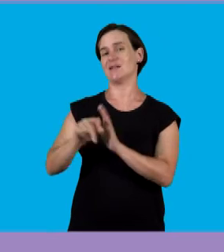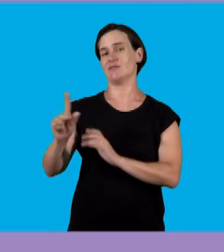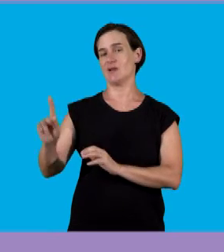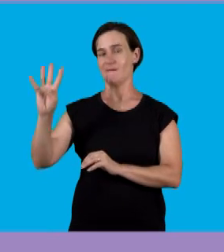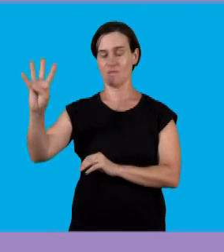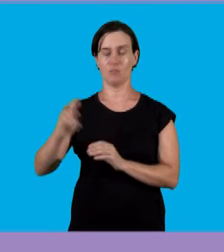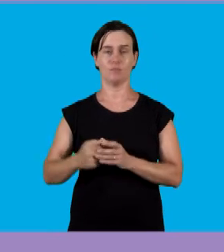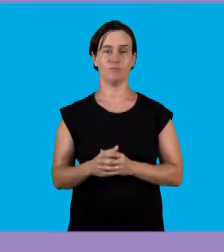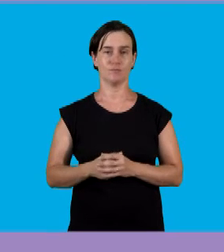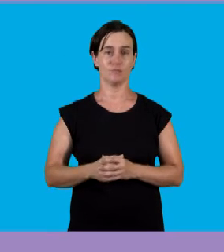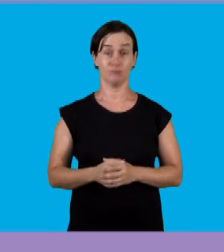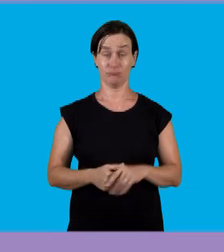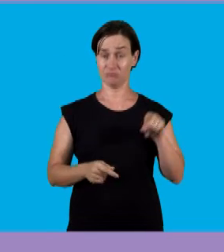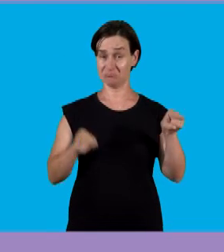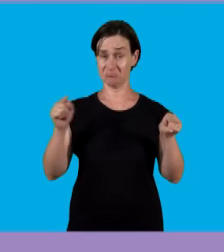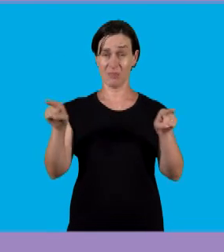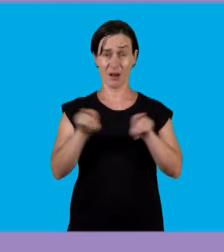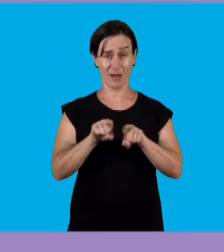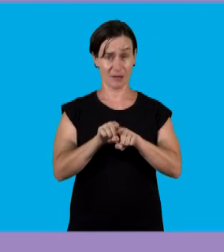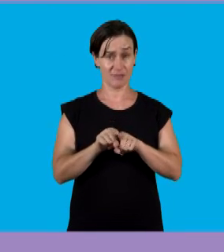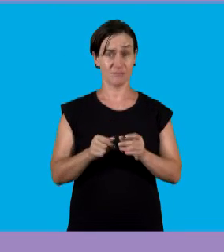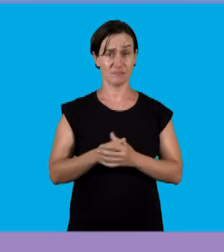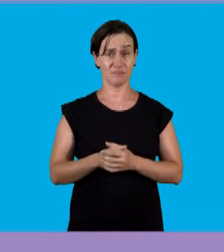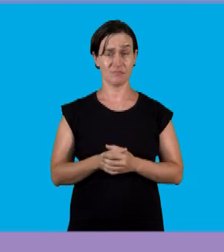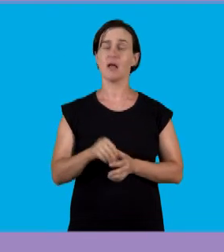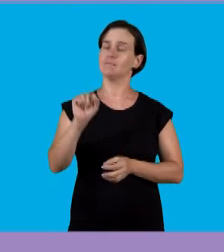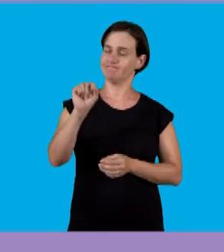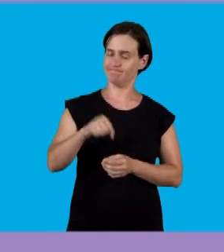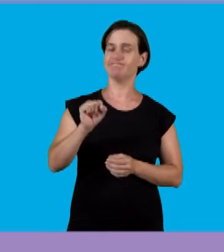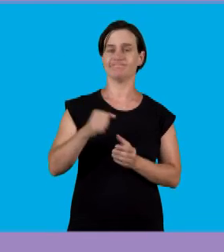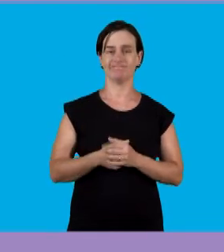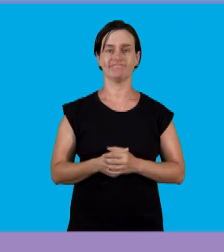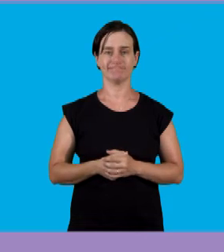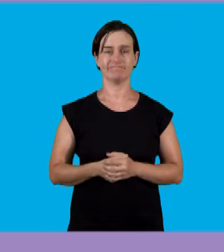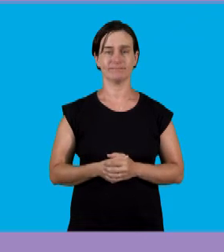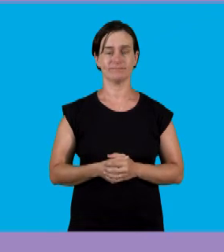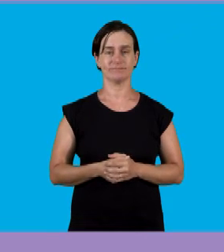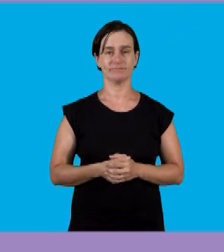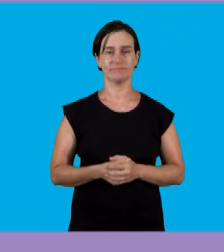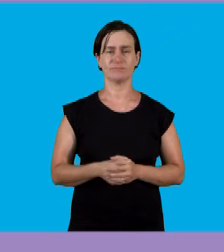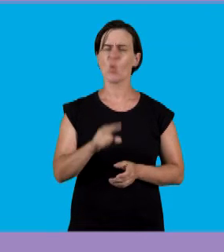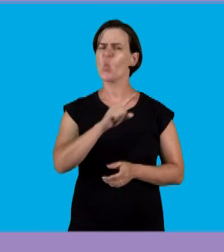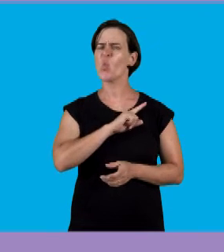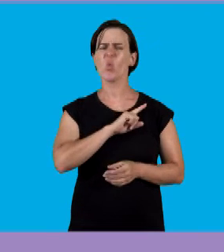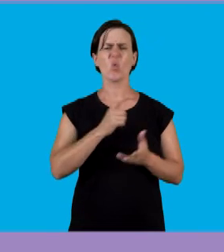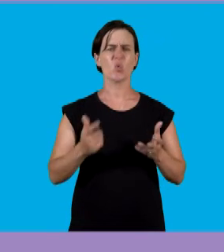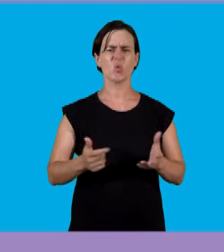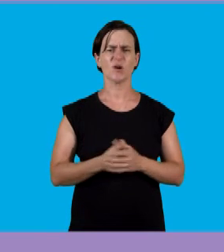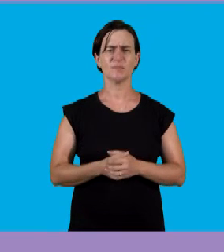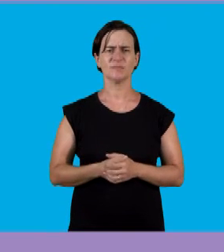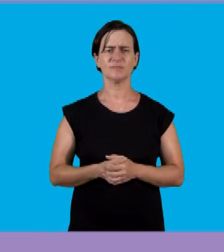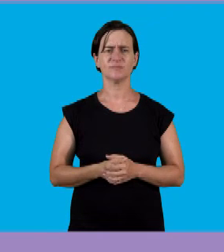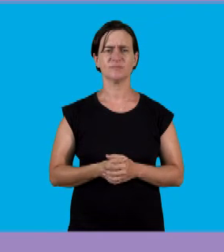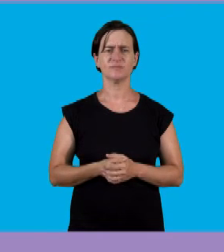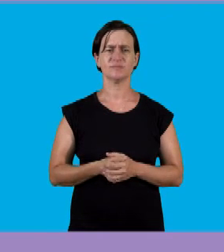exponent 4 and a negative k exponent 4. Are they like terms? Well, yes, they are like